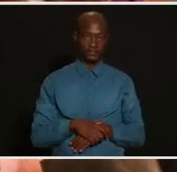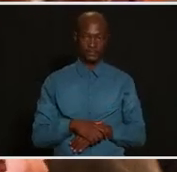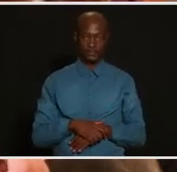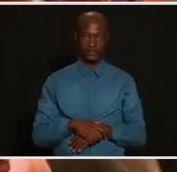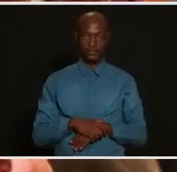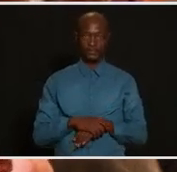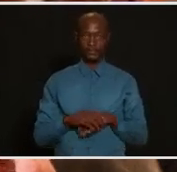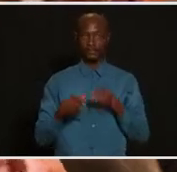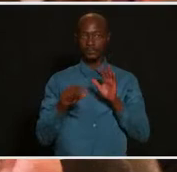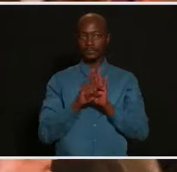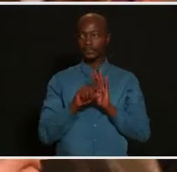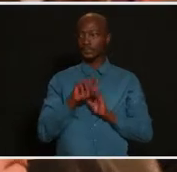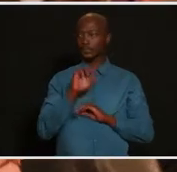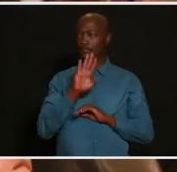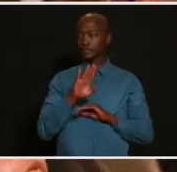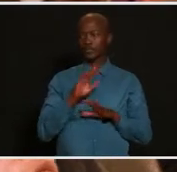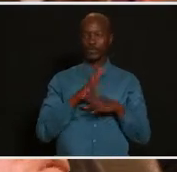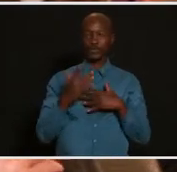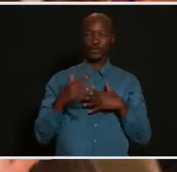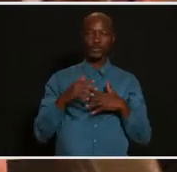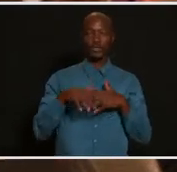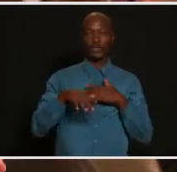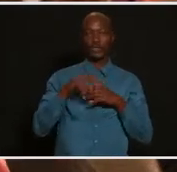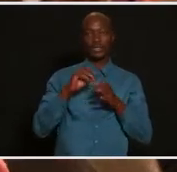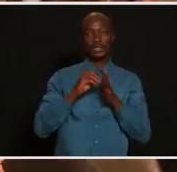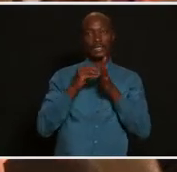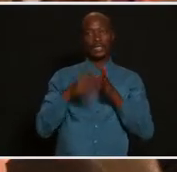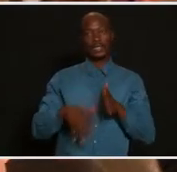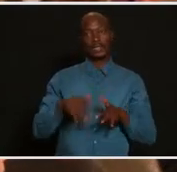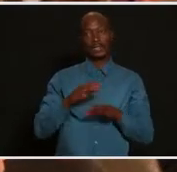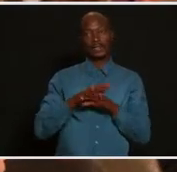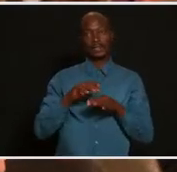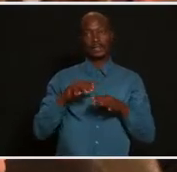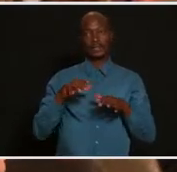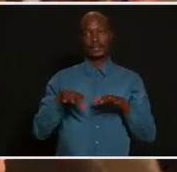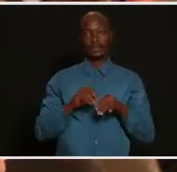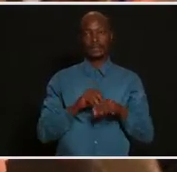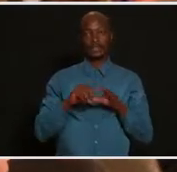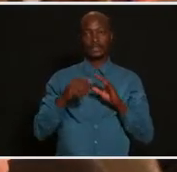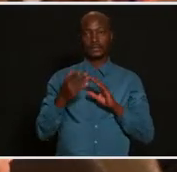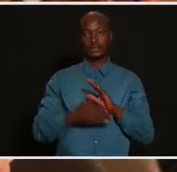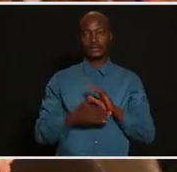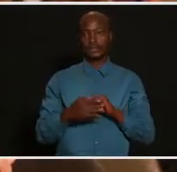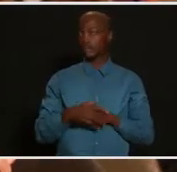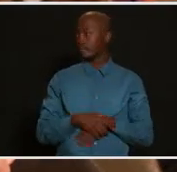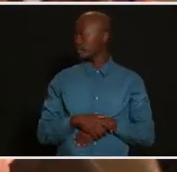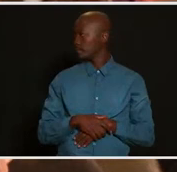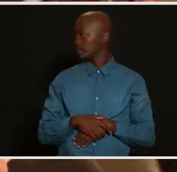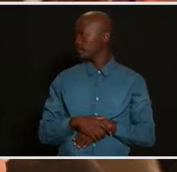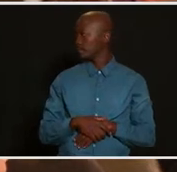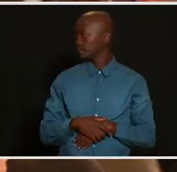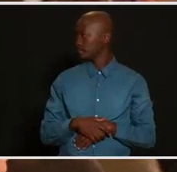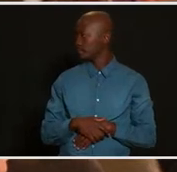Clause 4 on learner admissions amending subsection 5 of Sasa